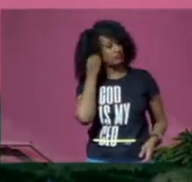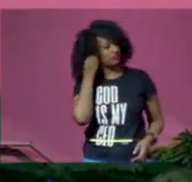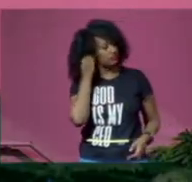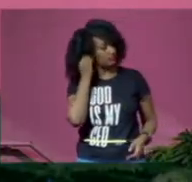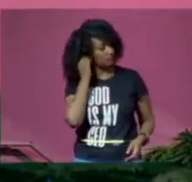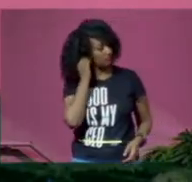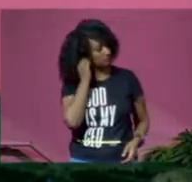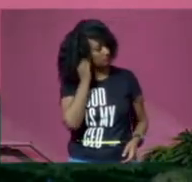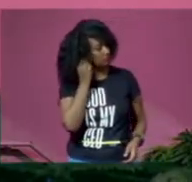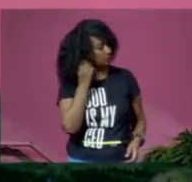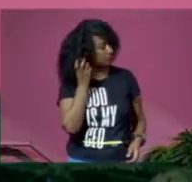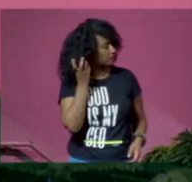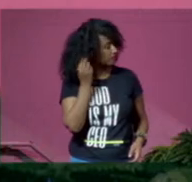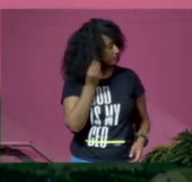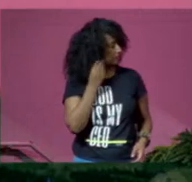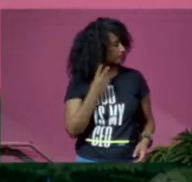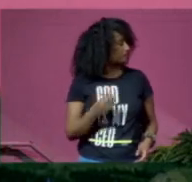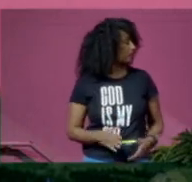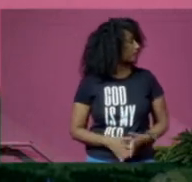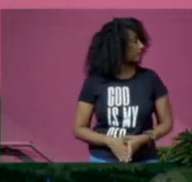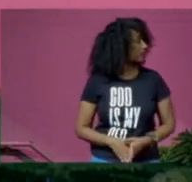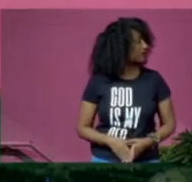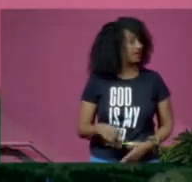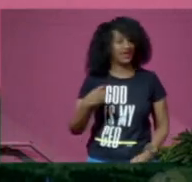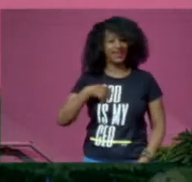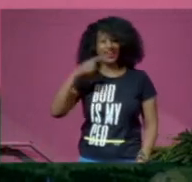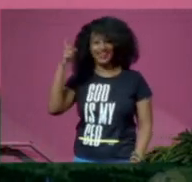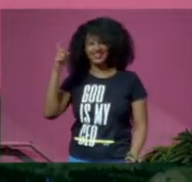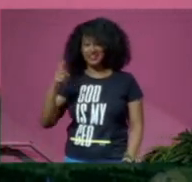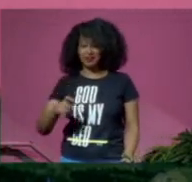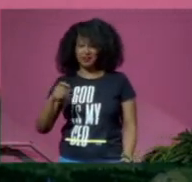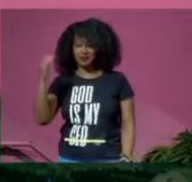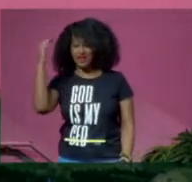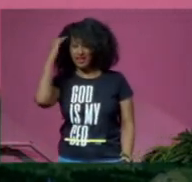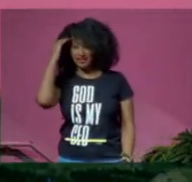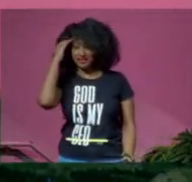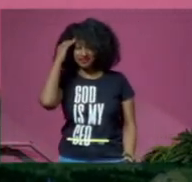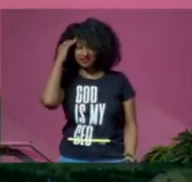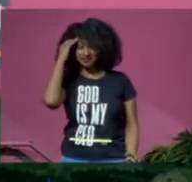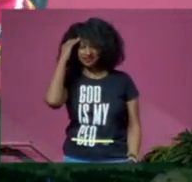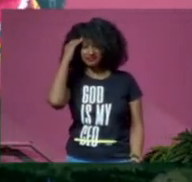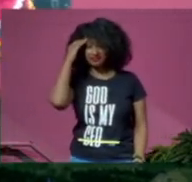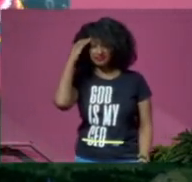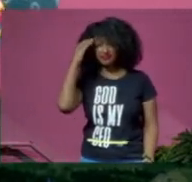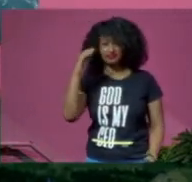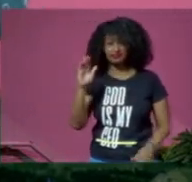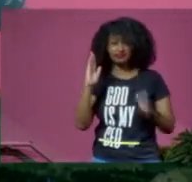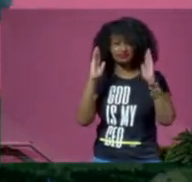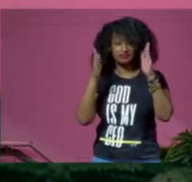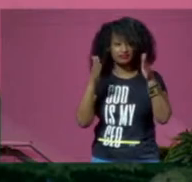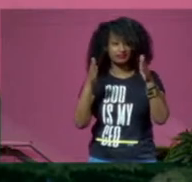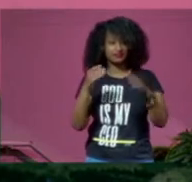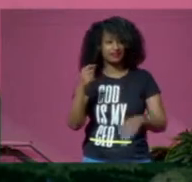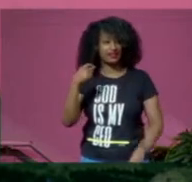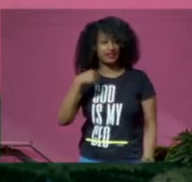this text, this thought: I need to know. Yeah,